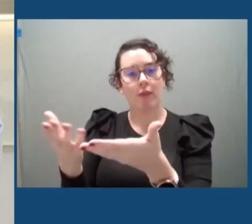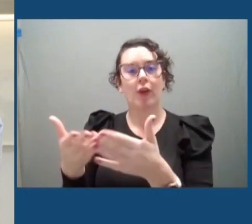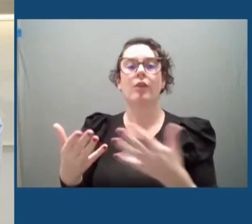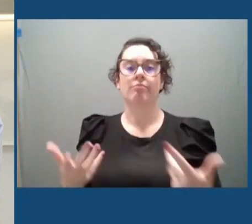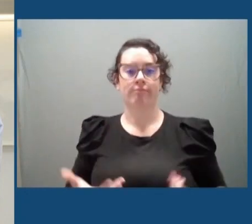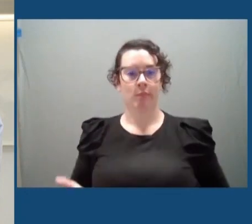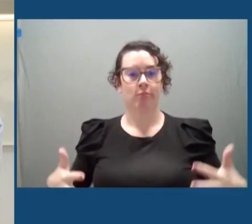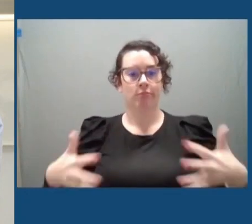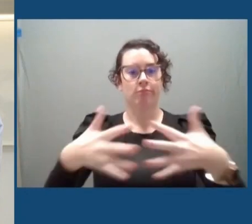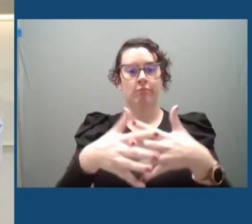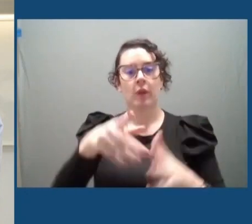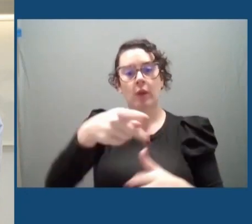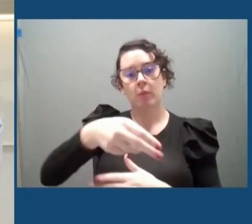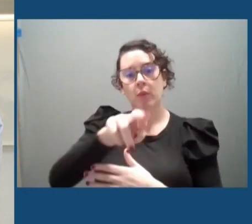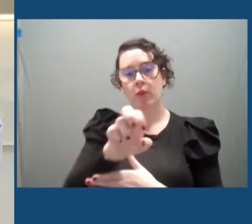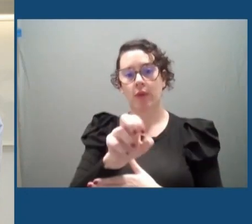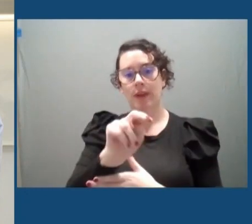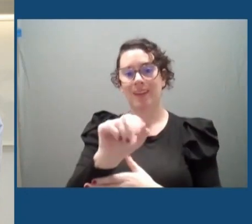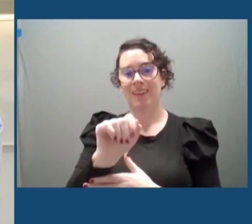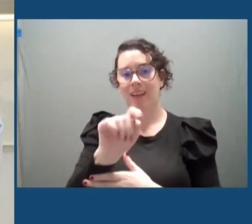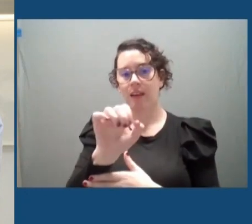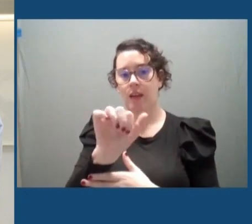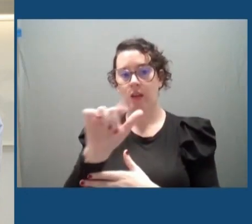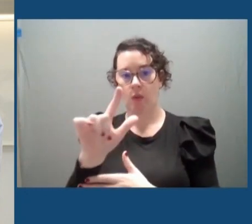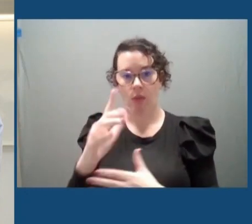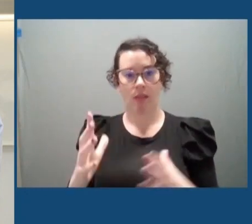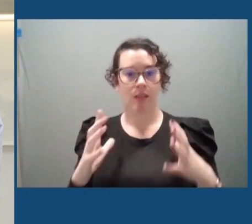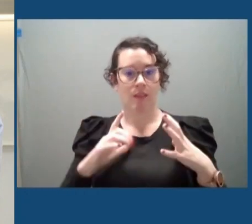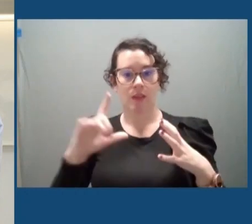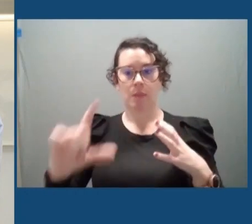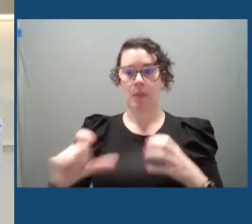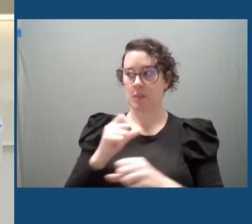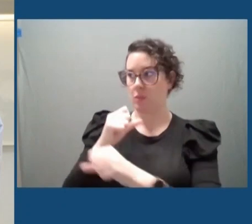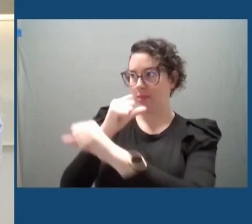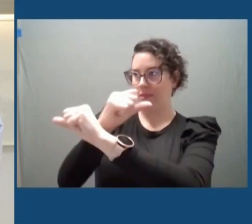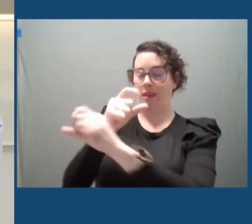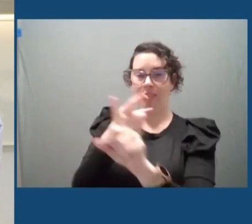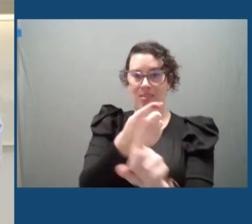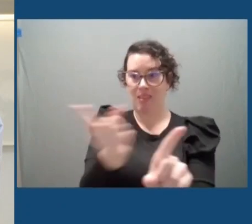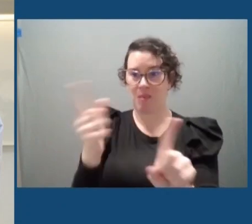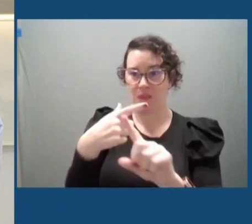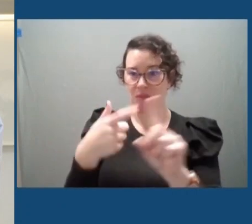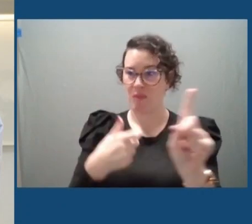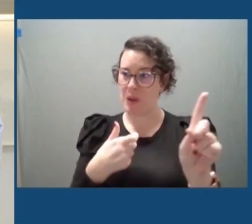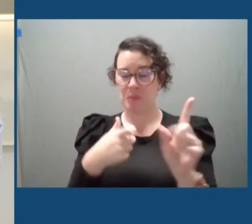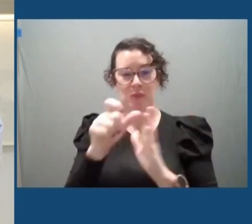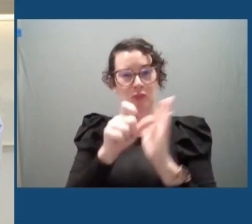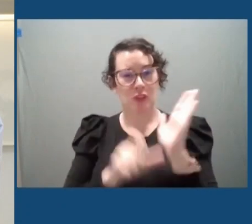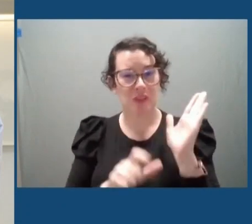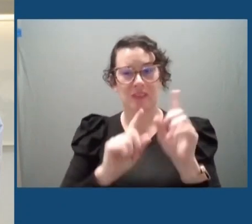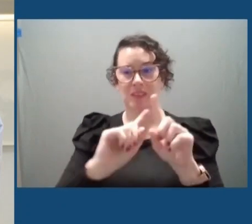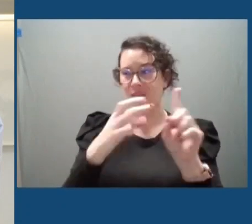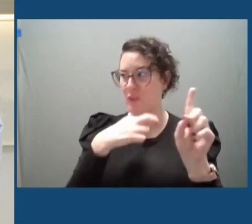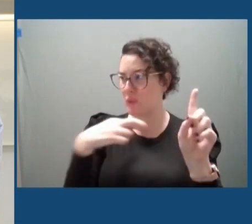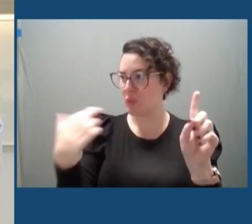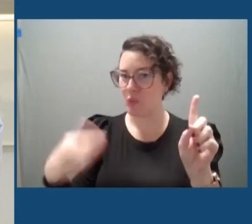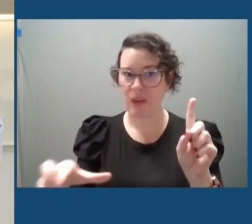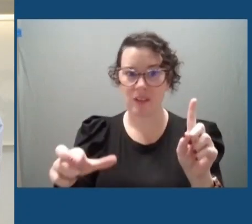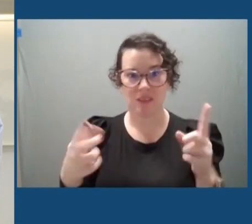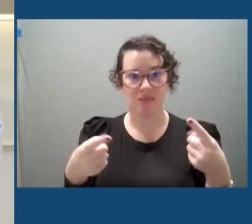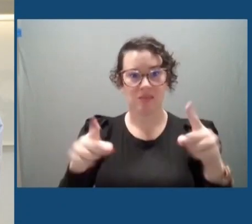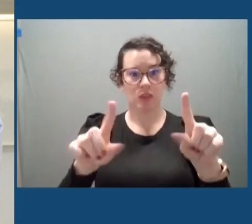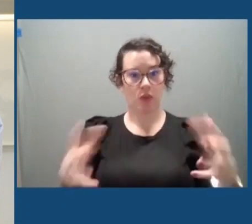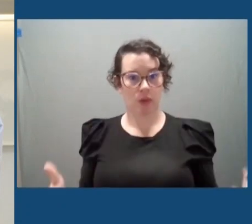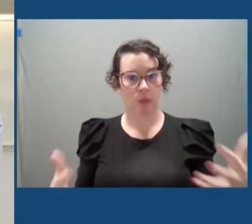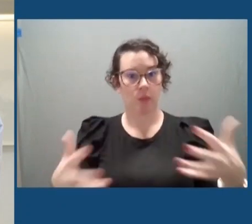We must protect women from unnecessary surgeries that put them at risk. And we're also giving children the